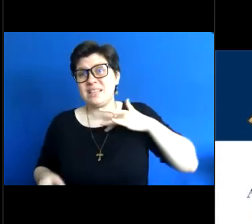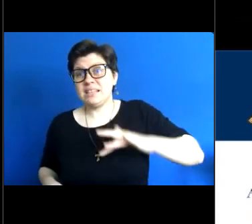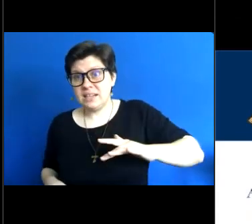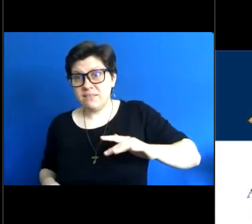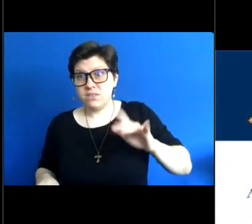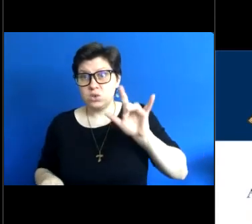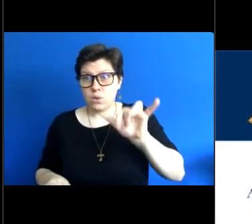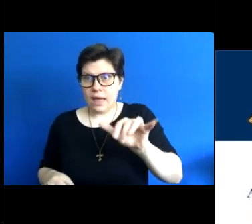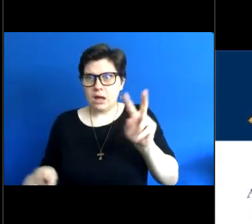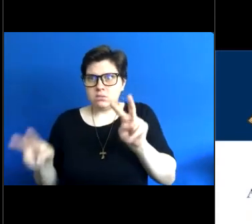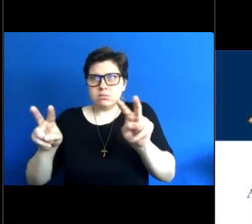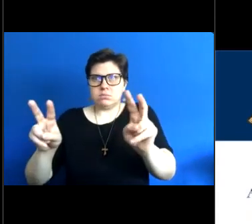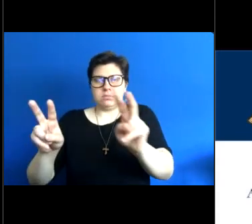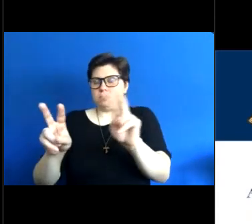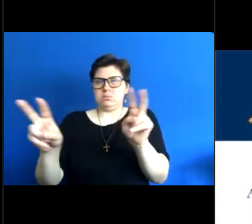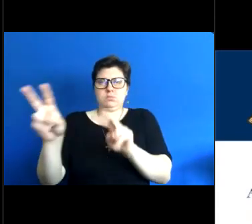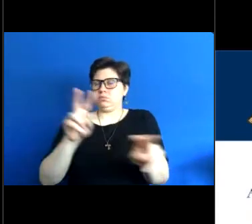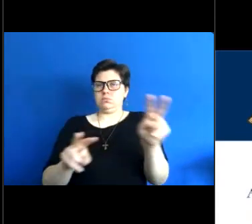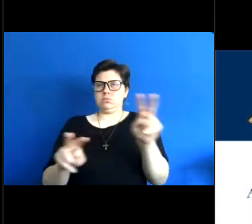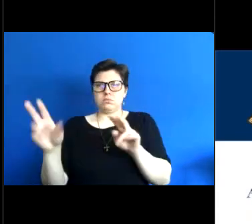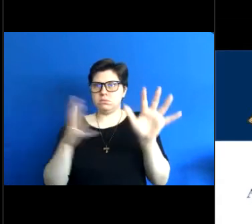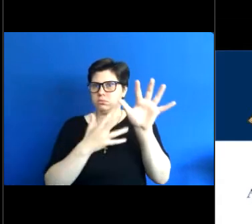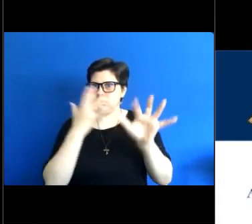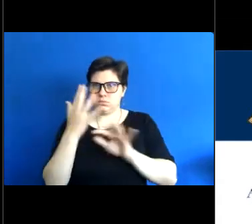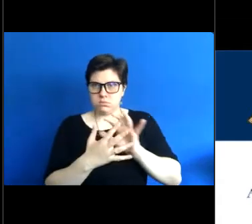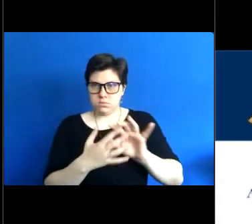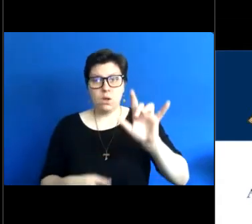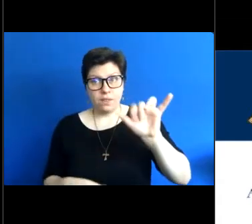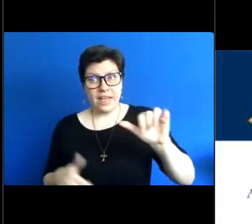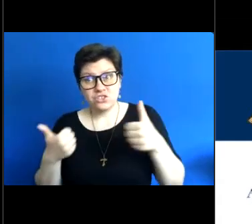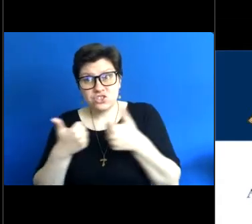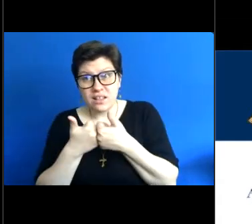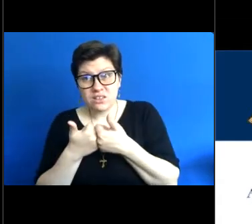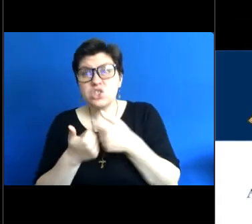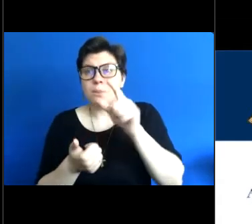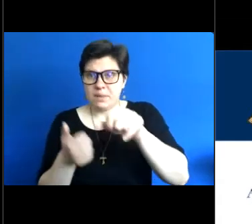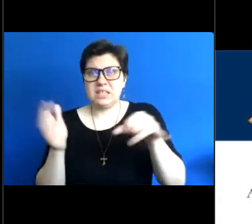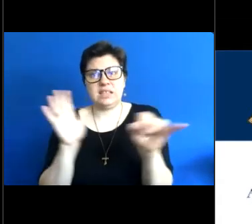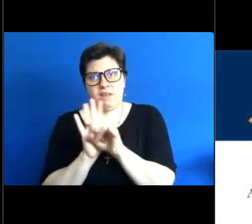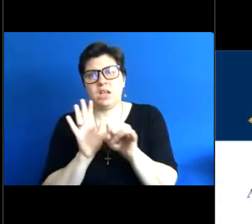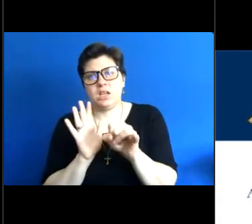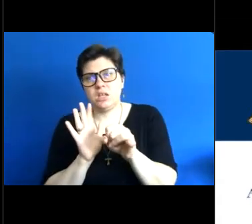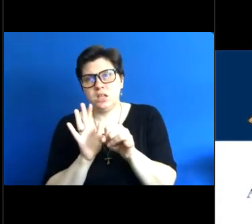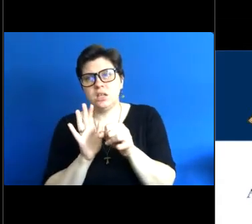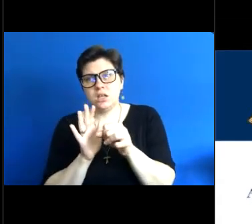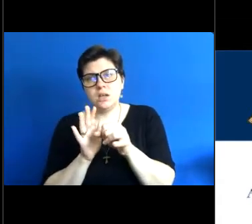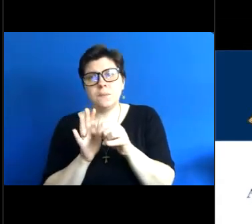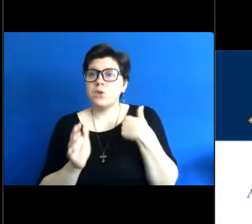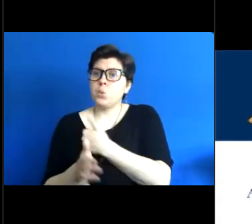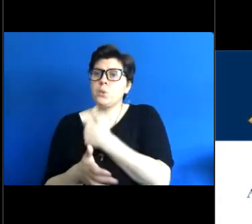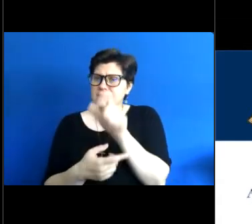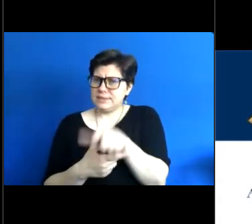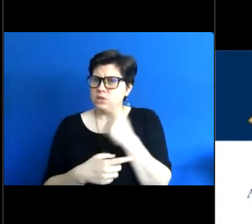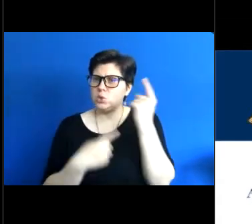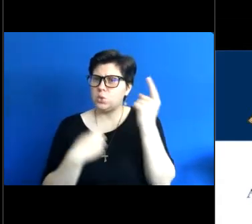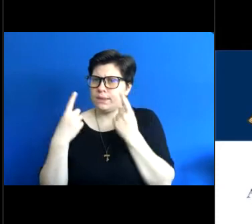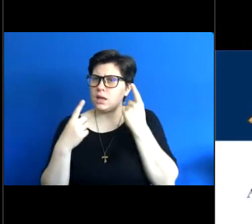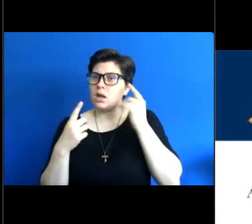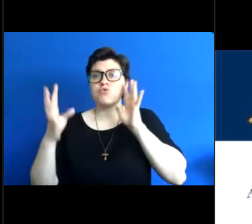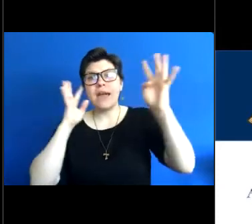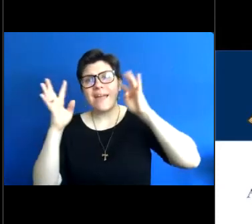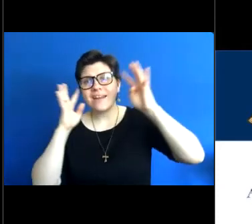that kind of stimulation. And so that challenge needs to be identified, and we need to think very, very